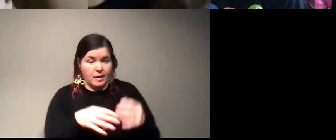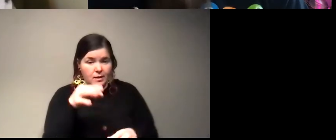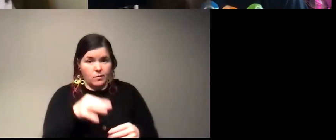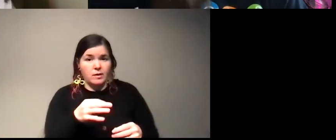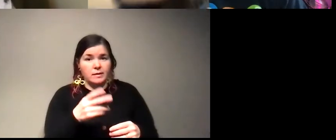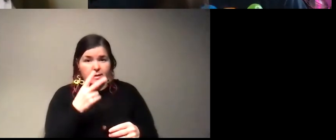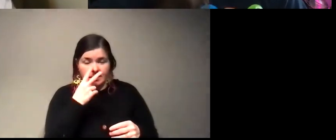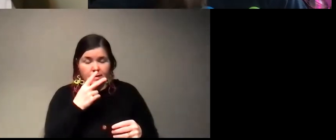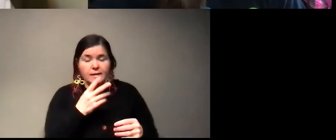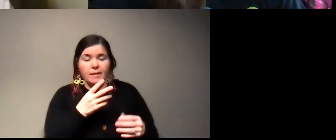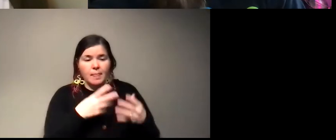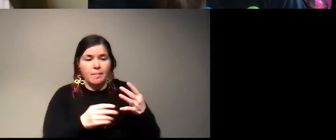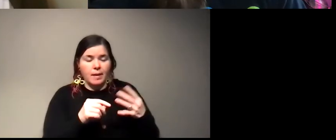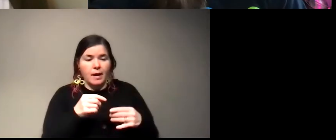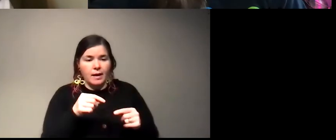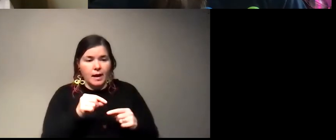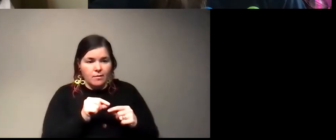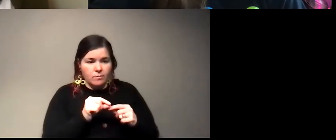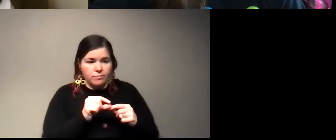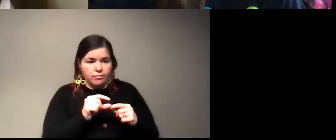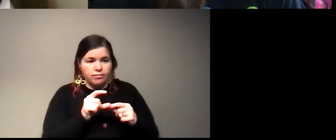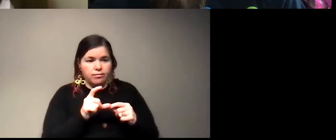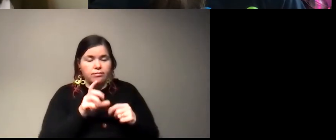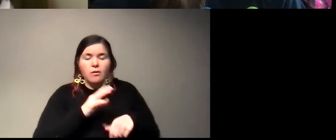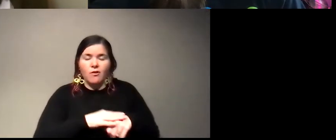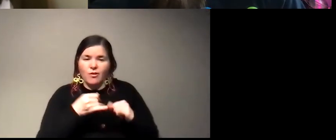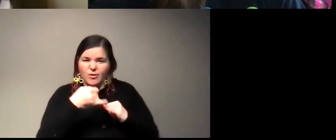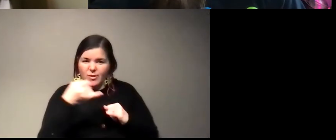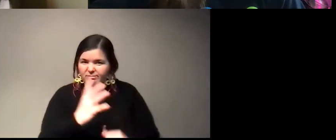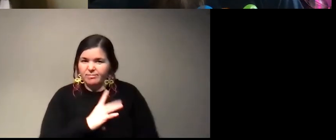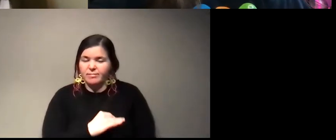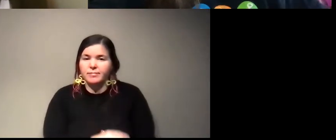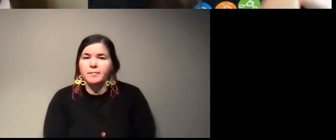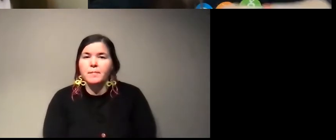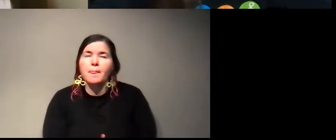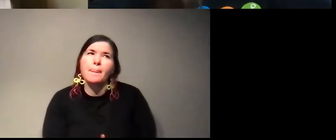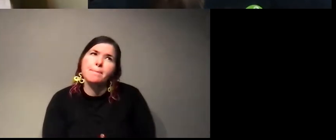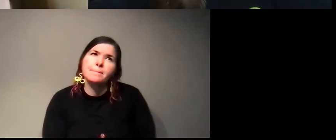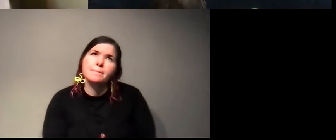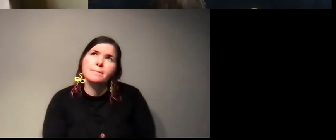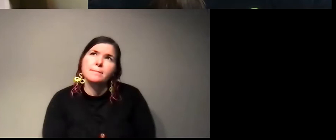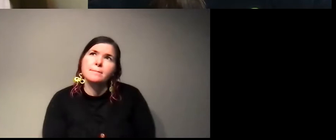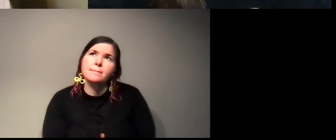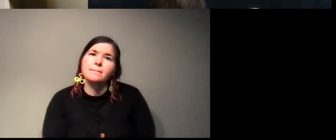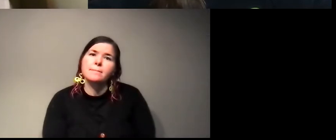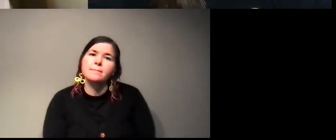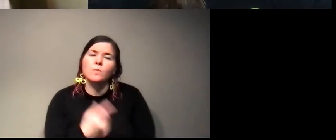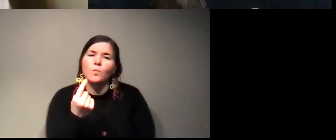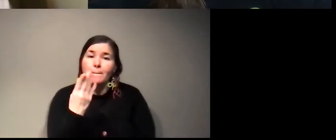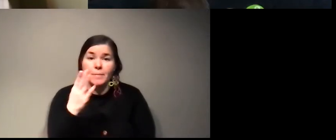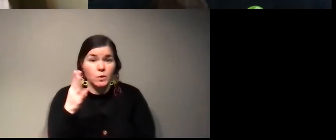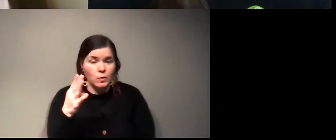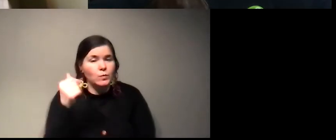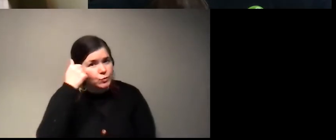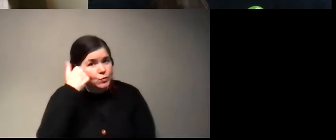blood travel up the thread. So that was kind of cool. If I've gotten, what is blue is sweat.